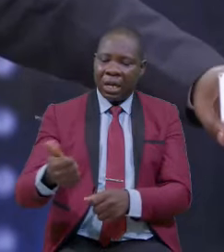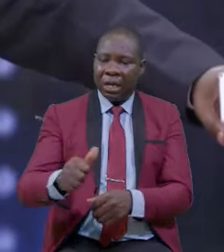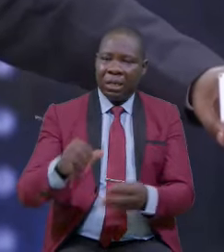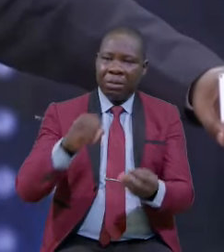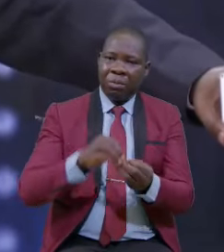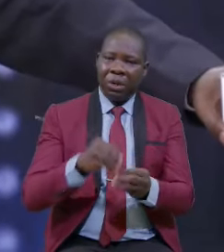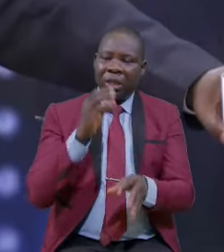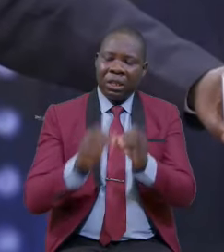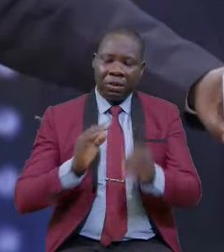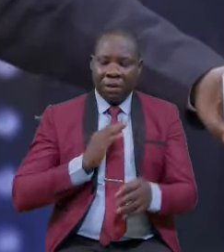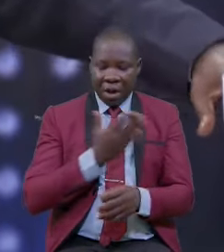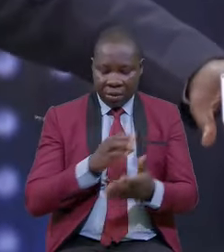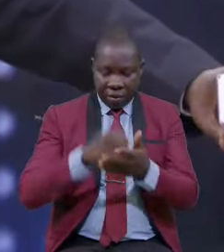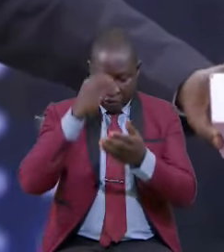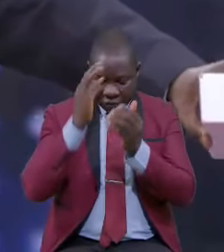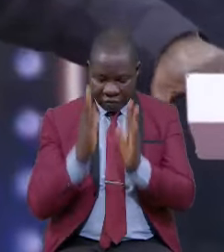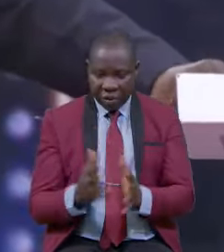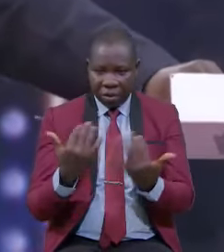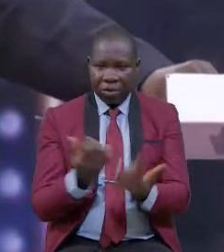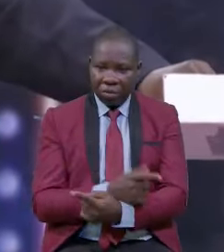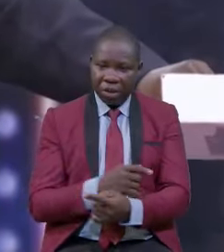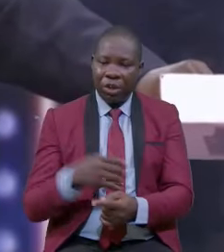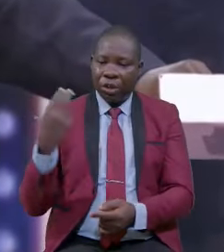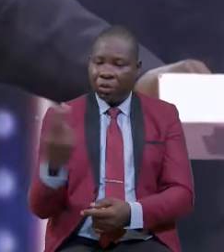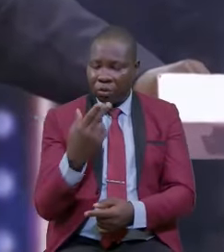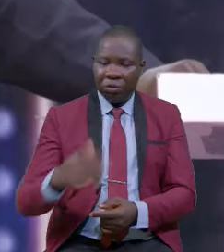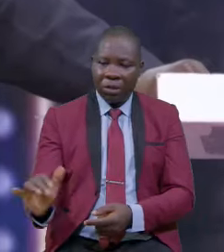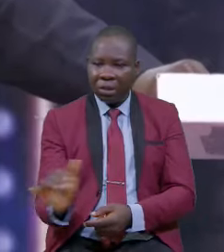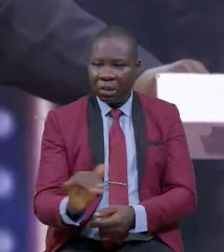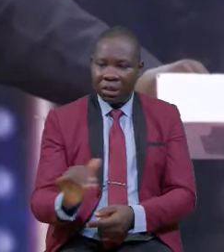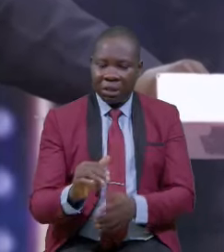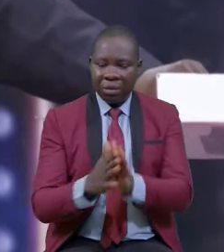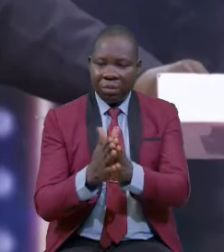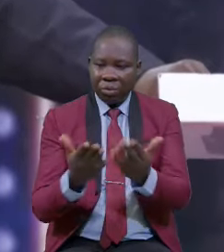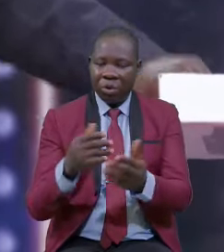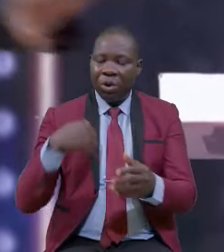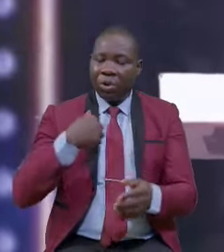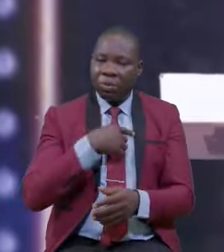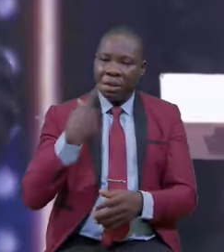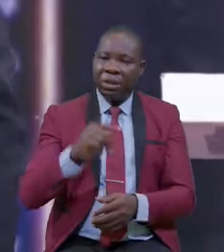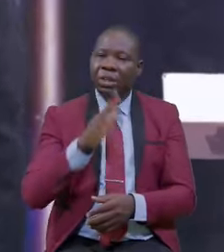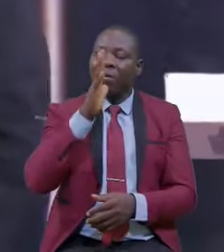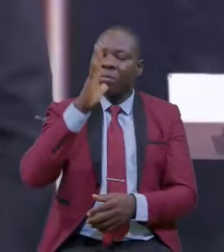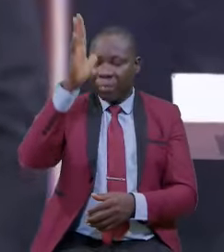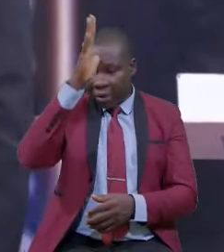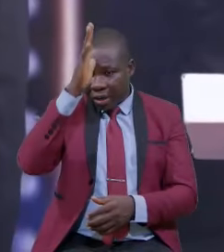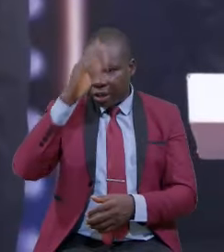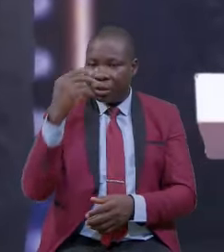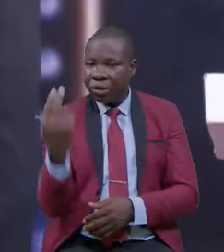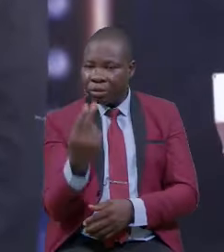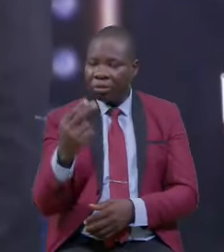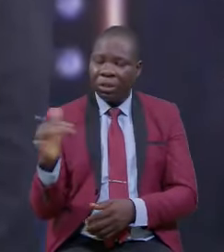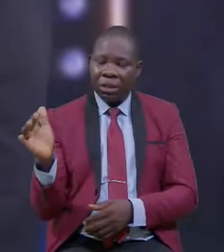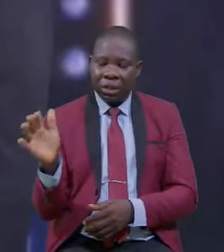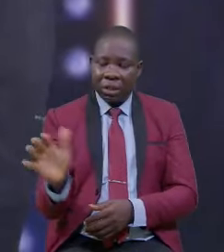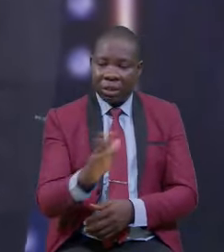we, their parents, use, they will not pass any external exam. There's an external exam when